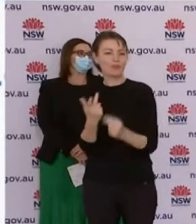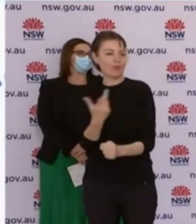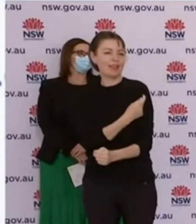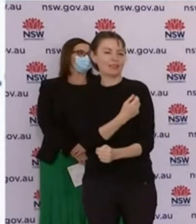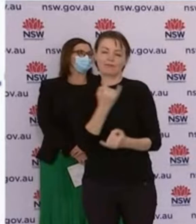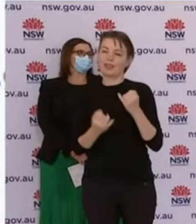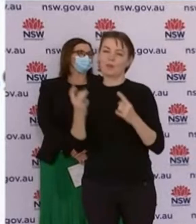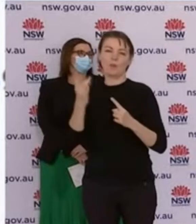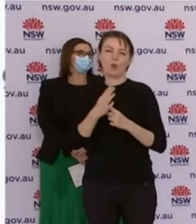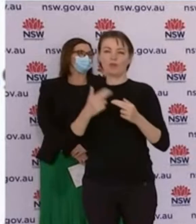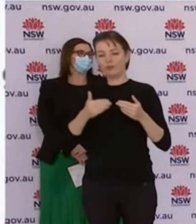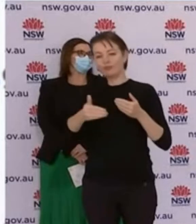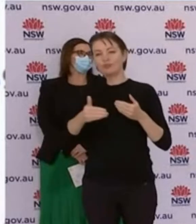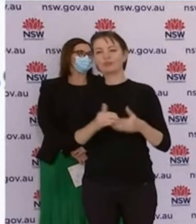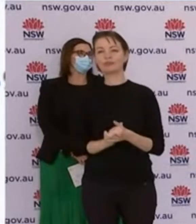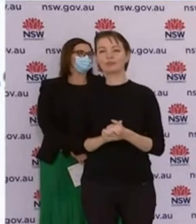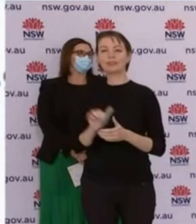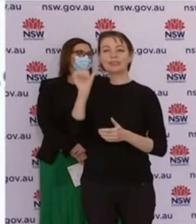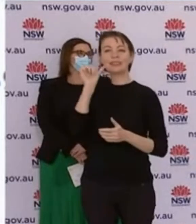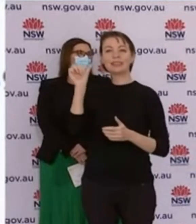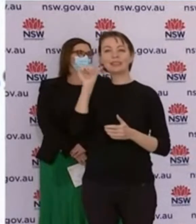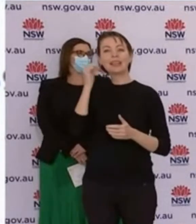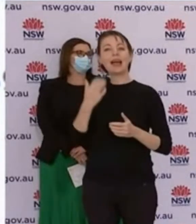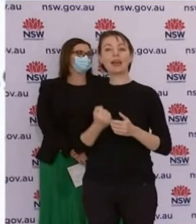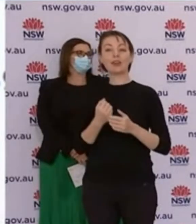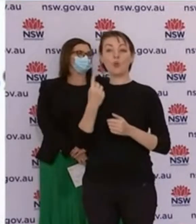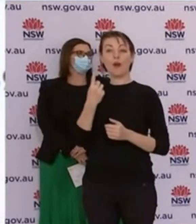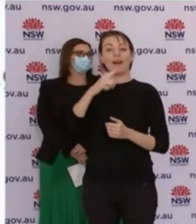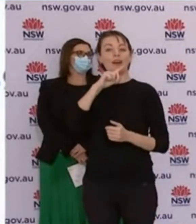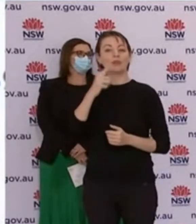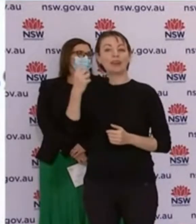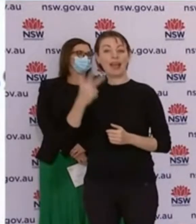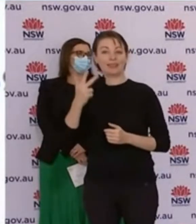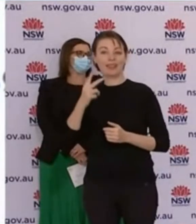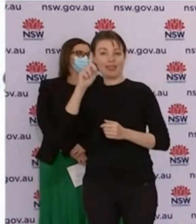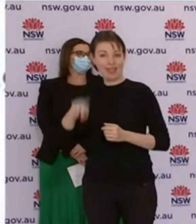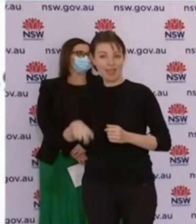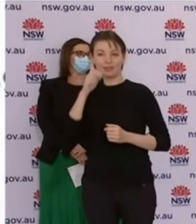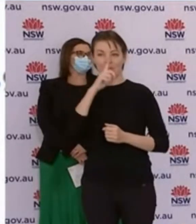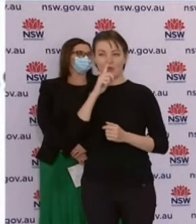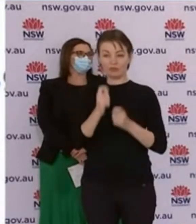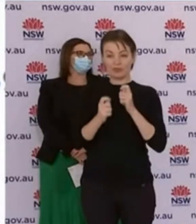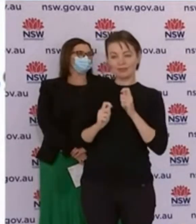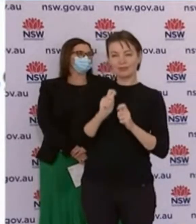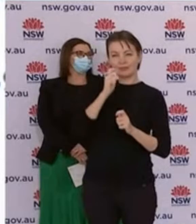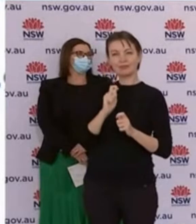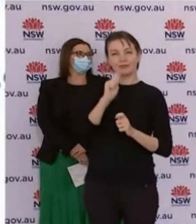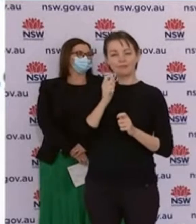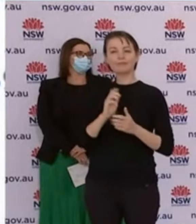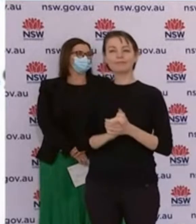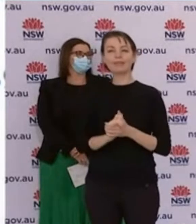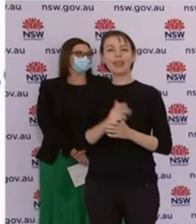forward. Last 24-hour period, we had 118,000 tests, which is increasingly a good number,